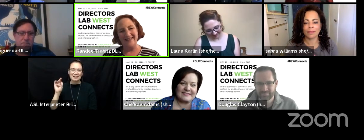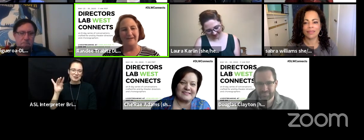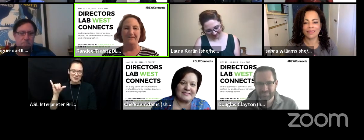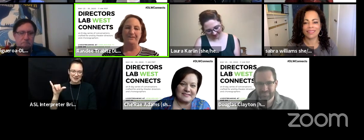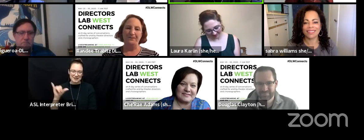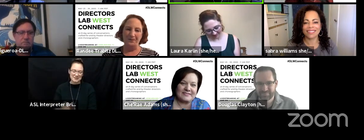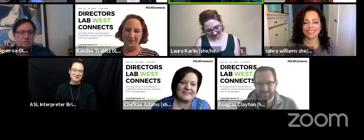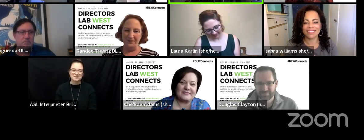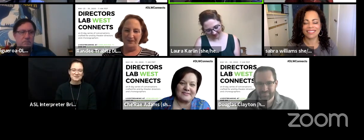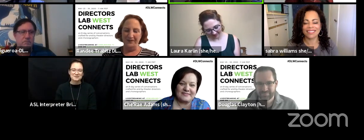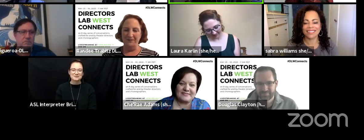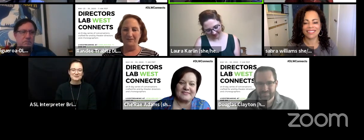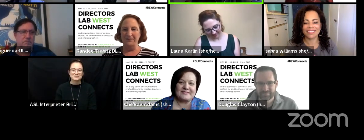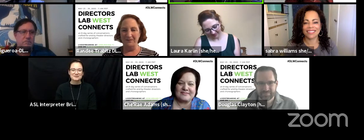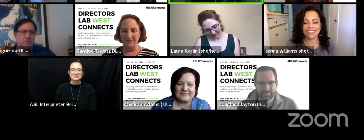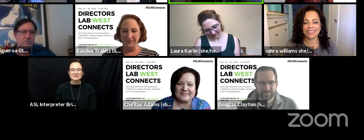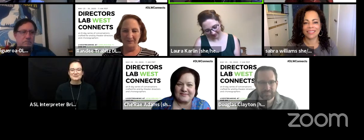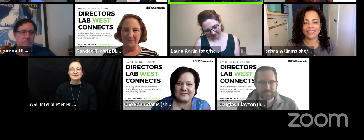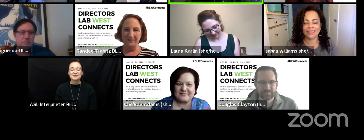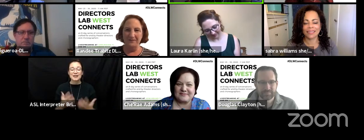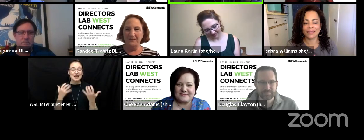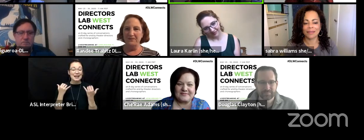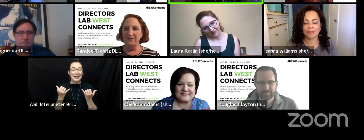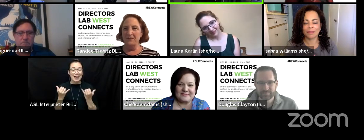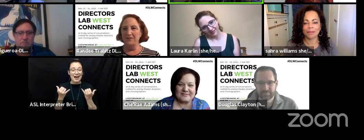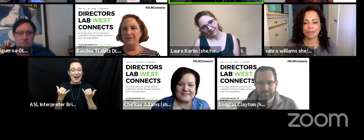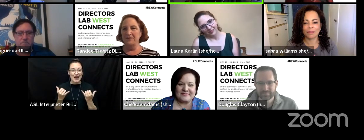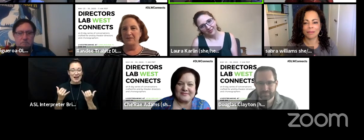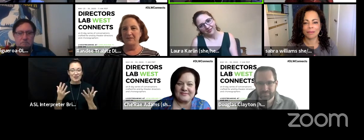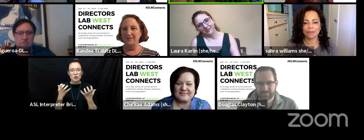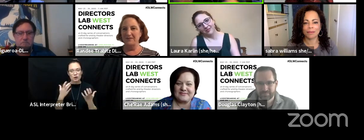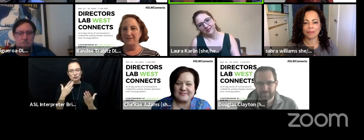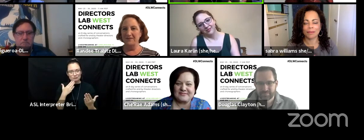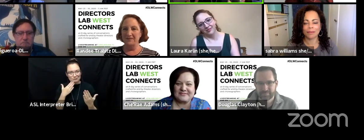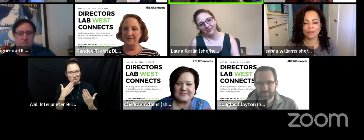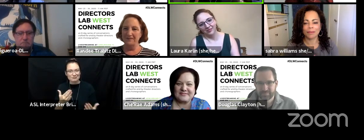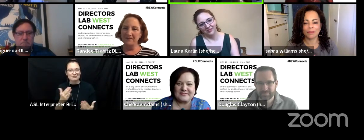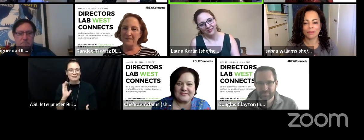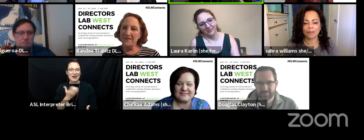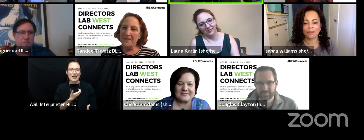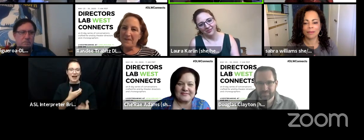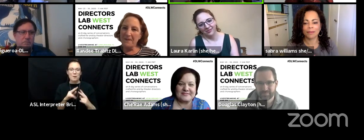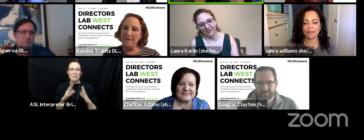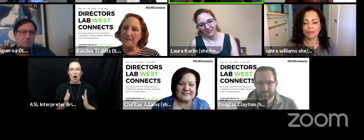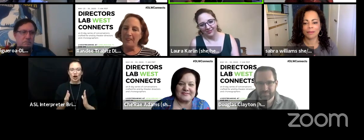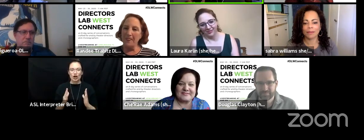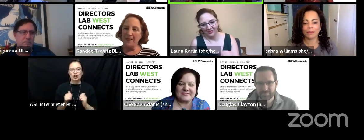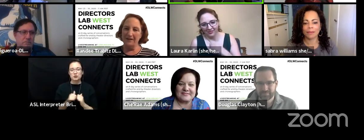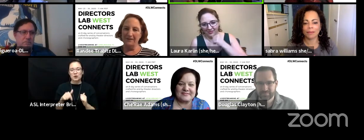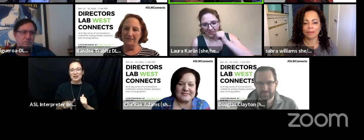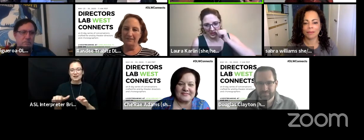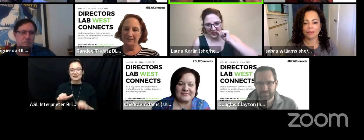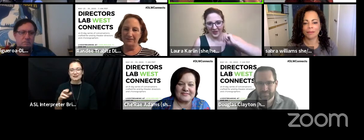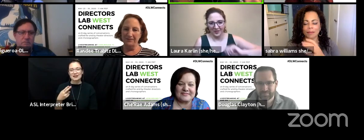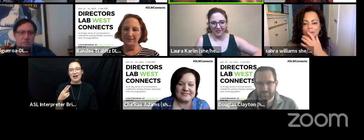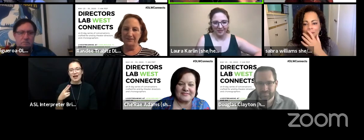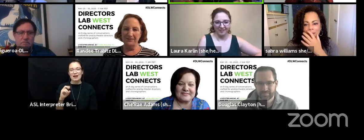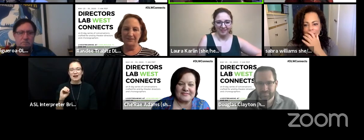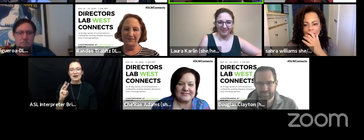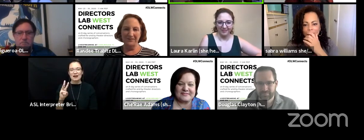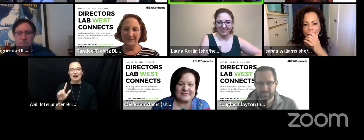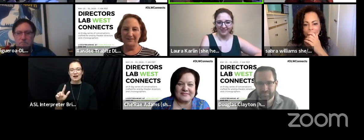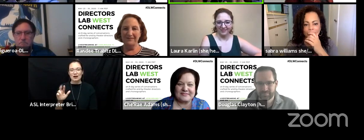Balance. And now we want to extend a huge thank you to our partners in this venture, HowlRound. So thank